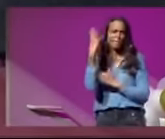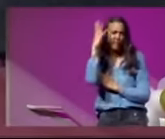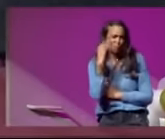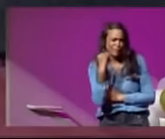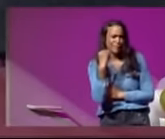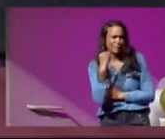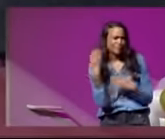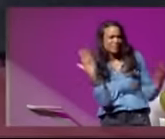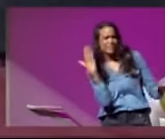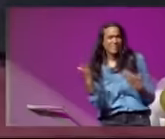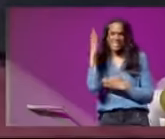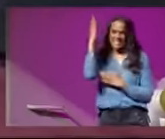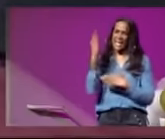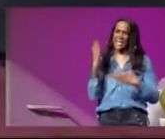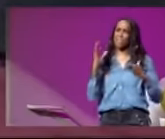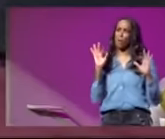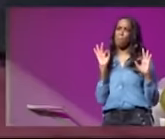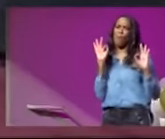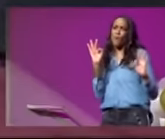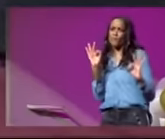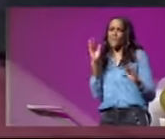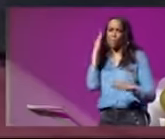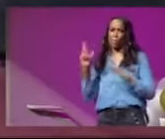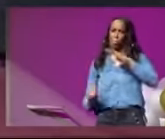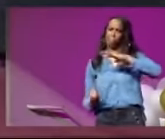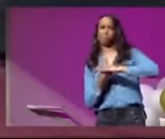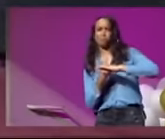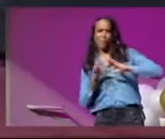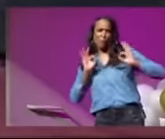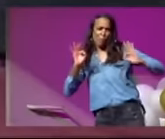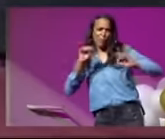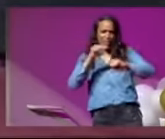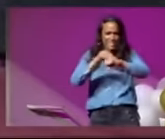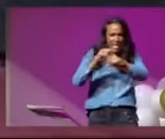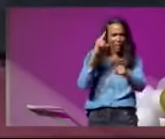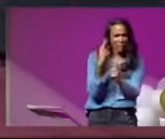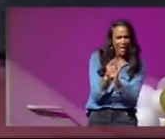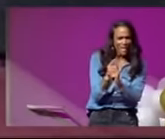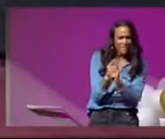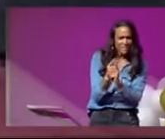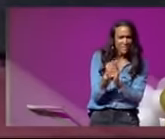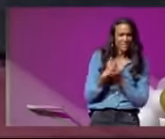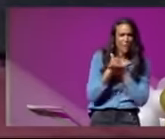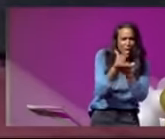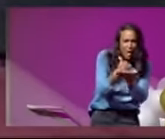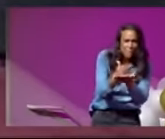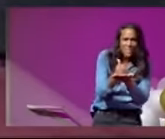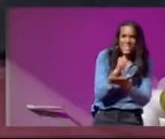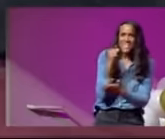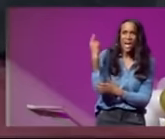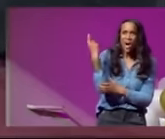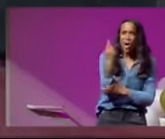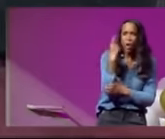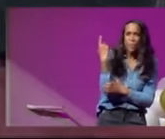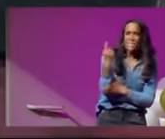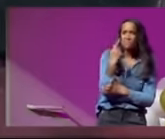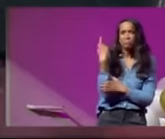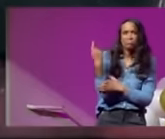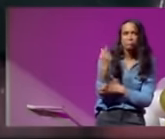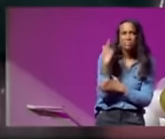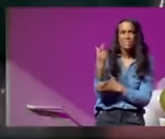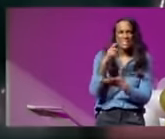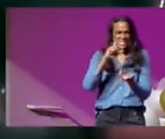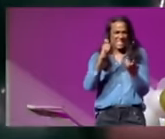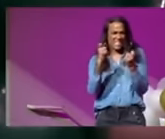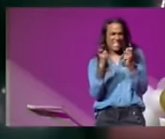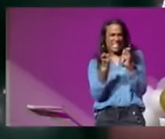God has a perfect attendance record in that God will not always take you out of a situation,